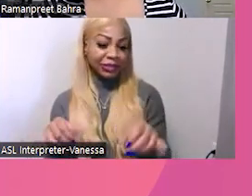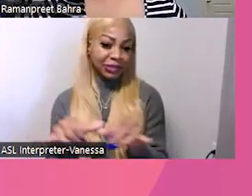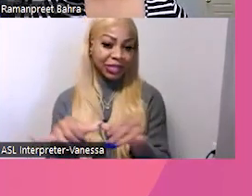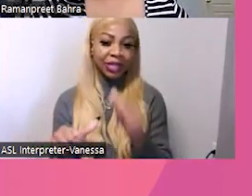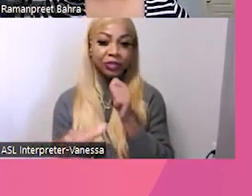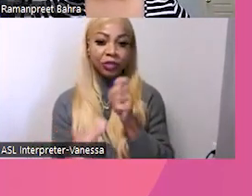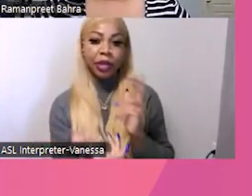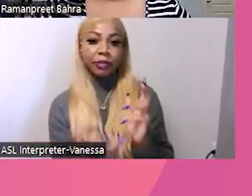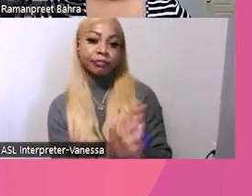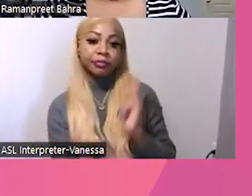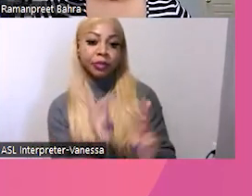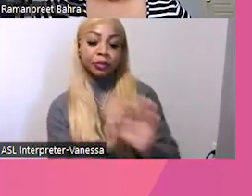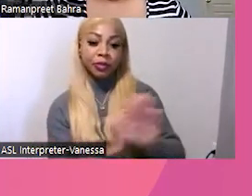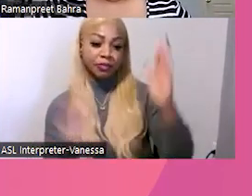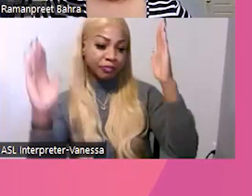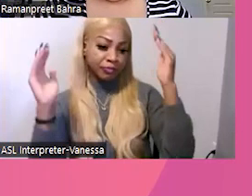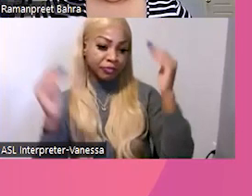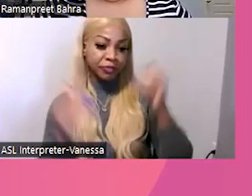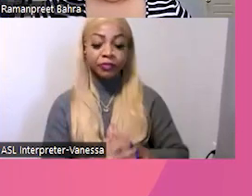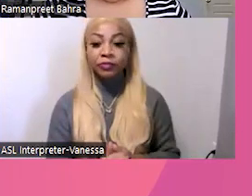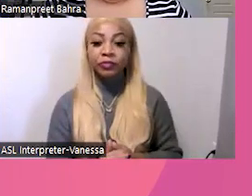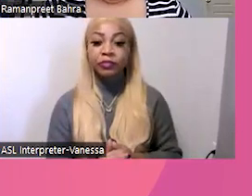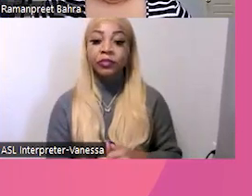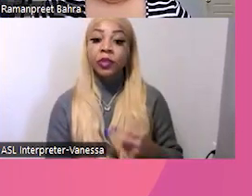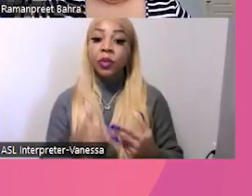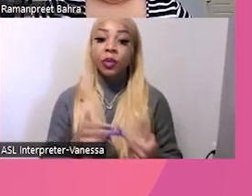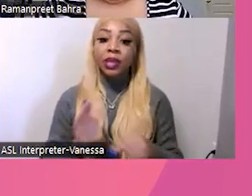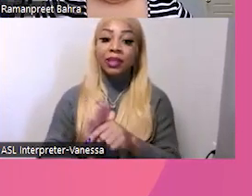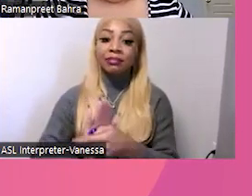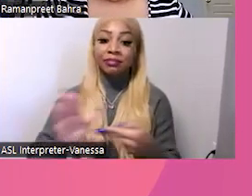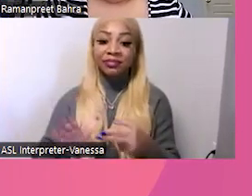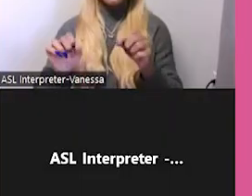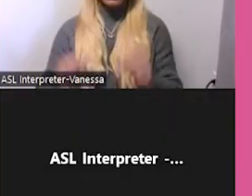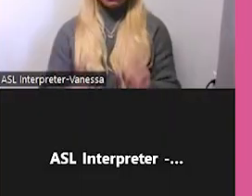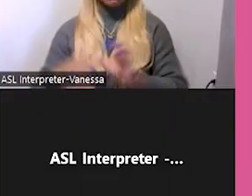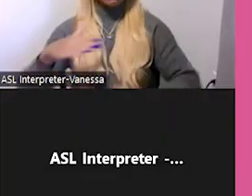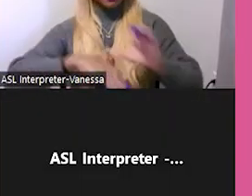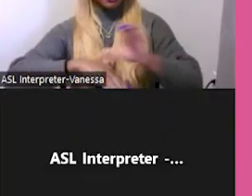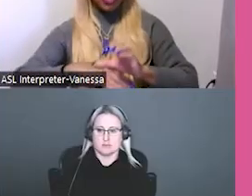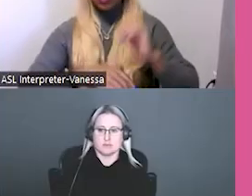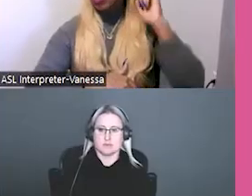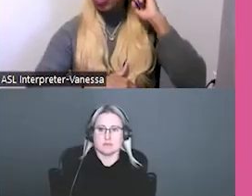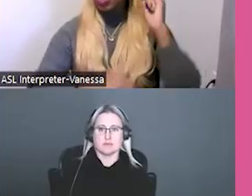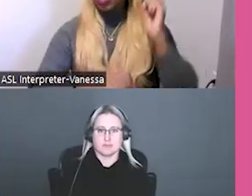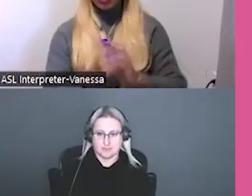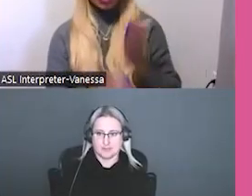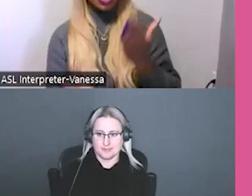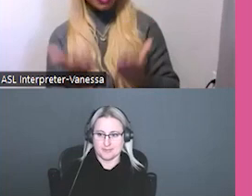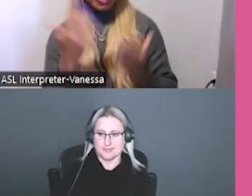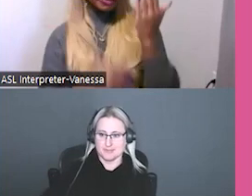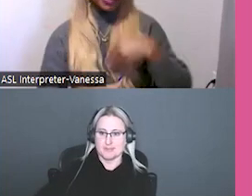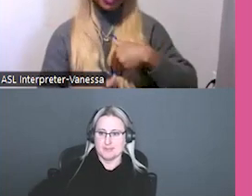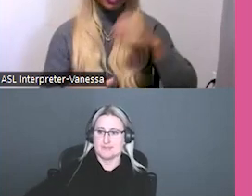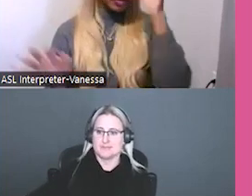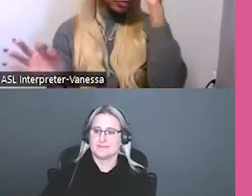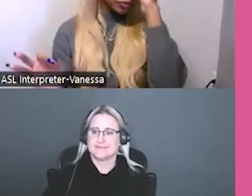or to expectations. Weight stigma can be explicit and conscious, or implicit and outside of awareness.